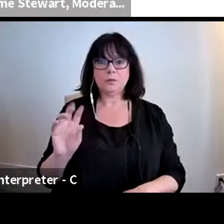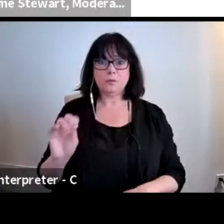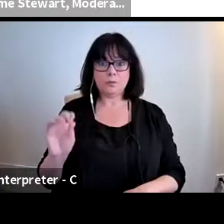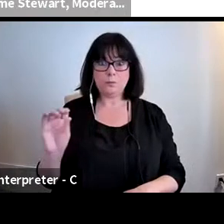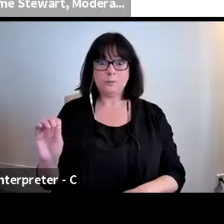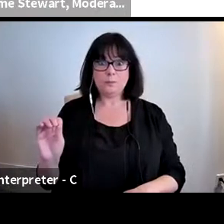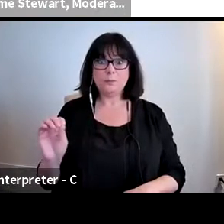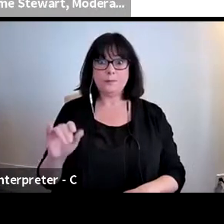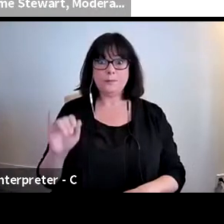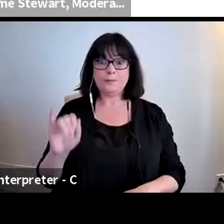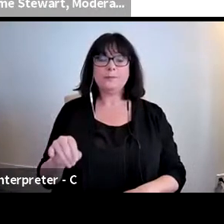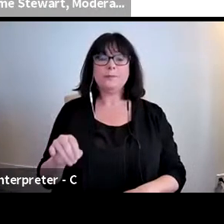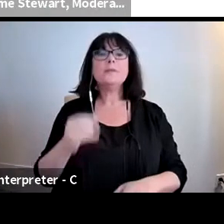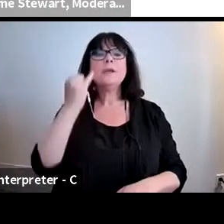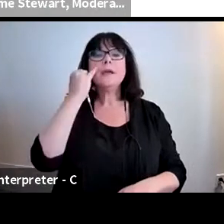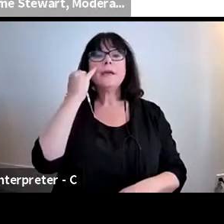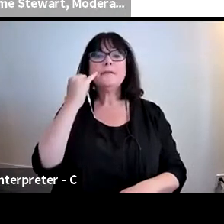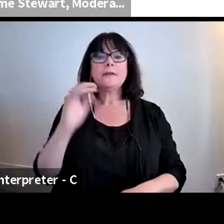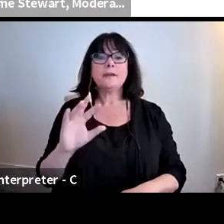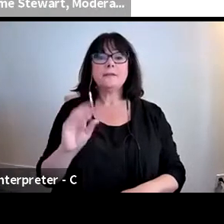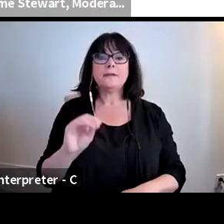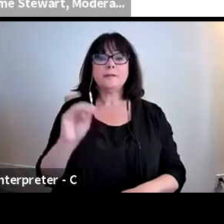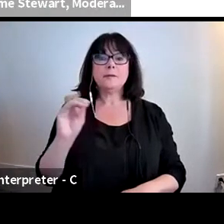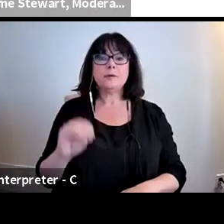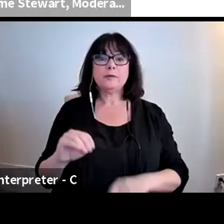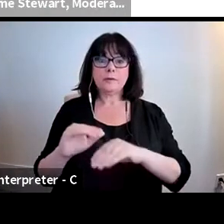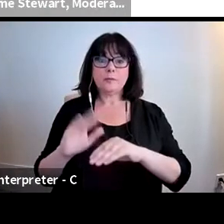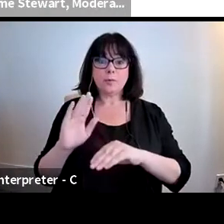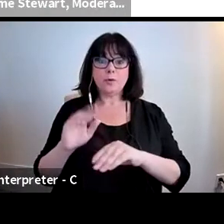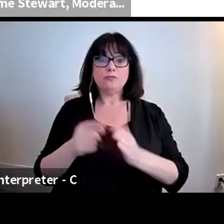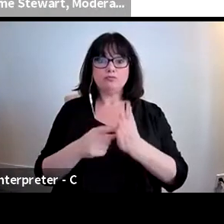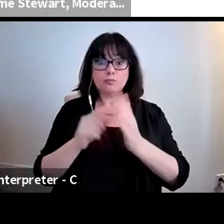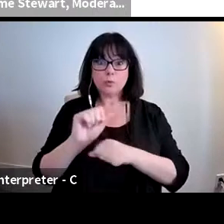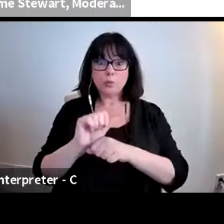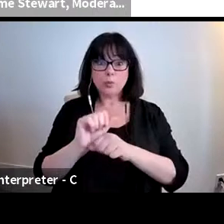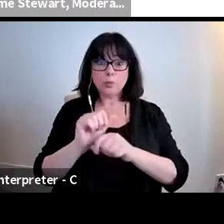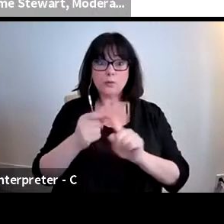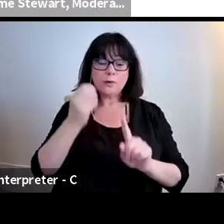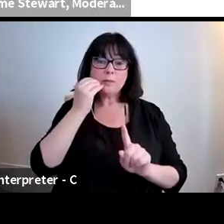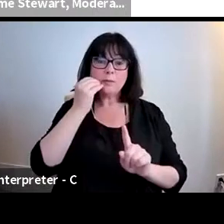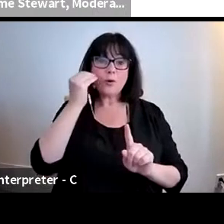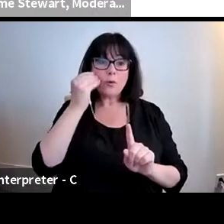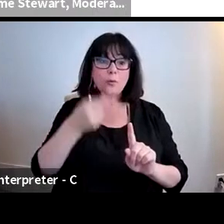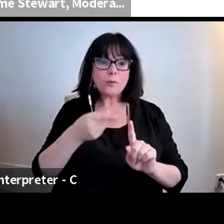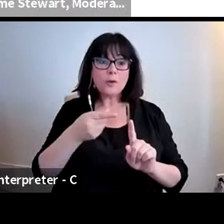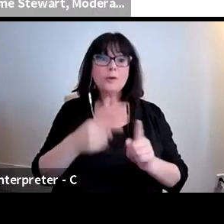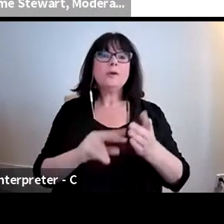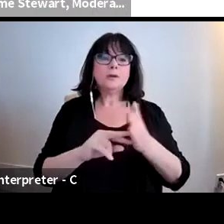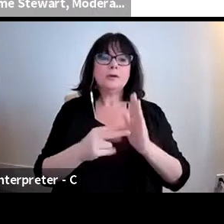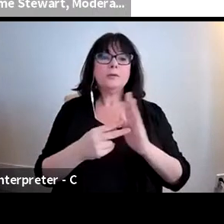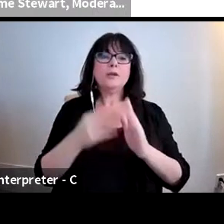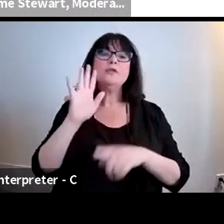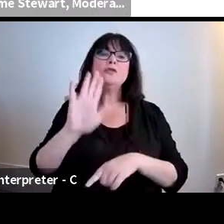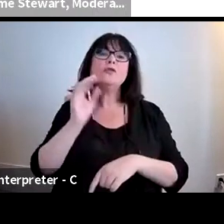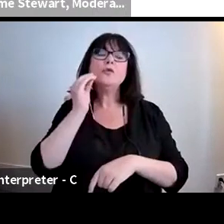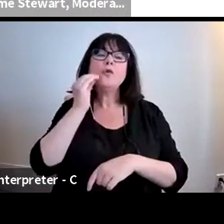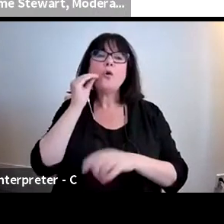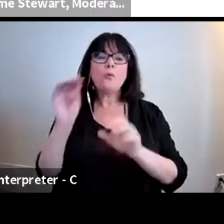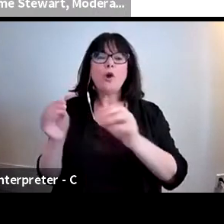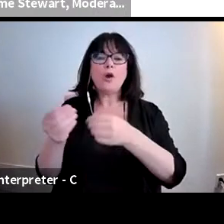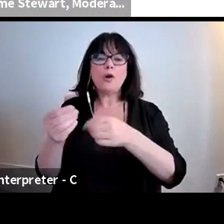more, and then you're able to deduct expenses related to a home